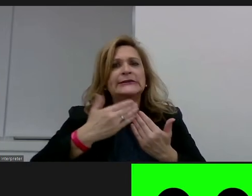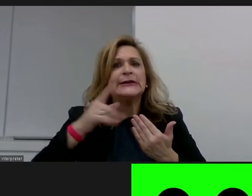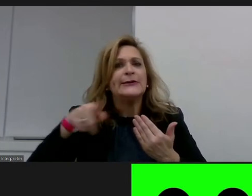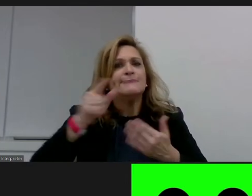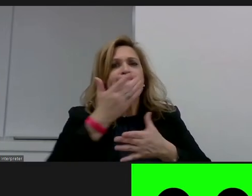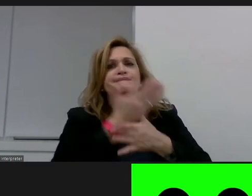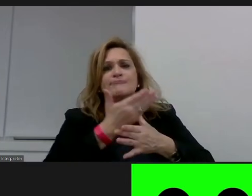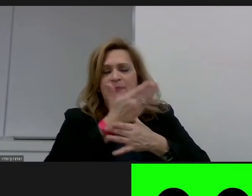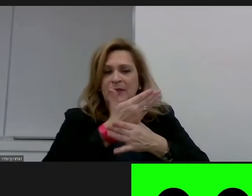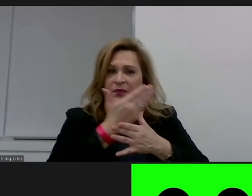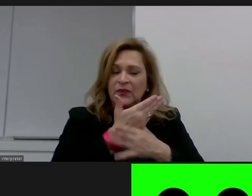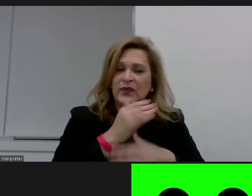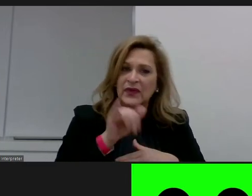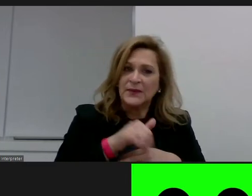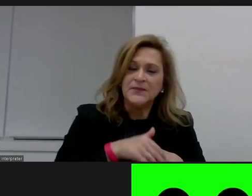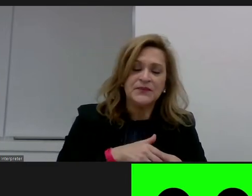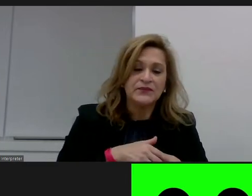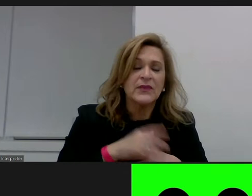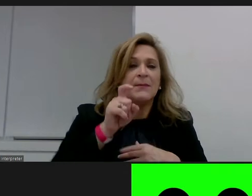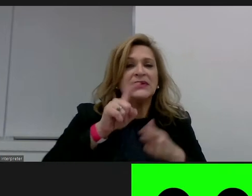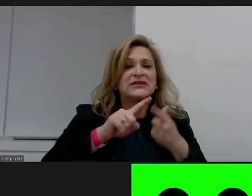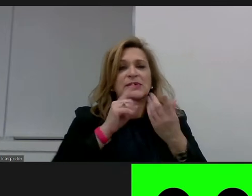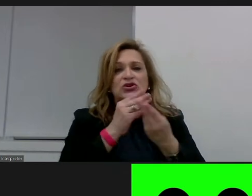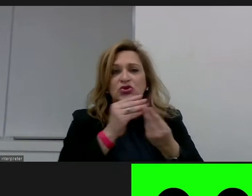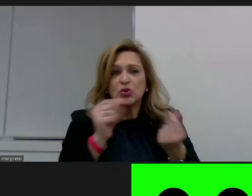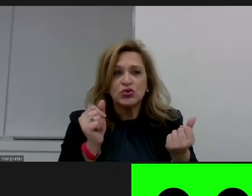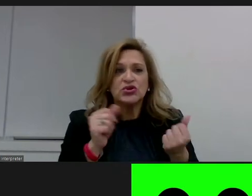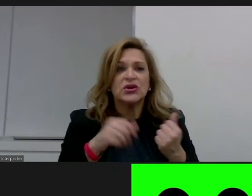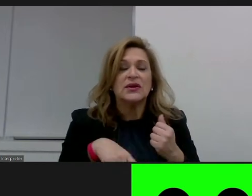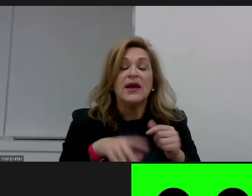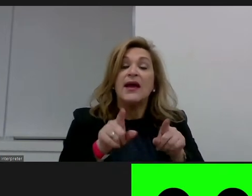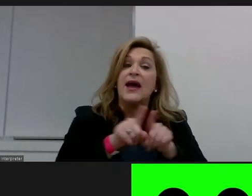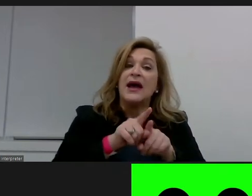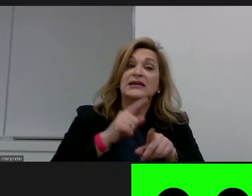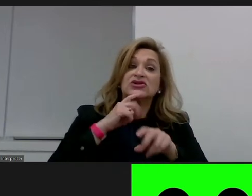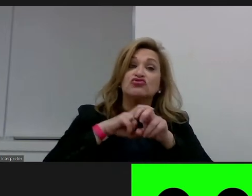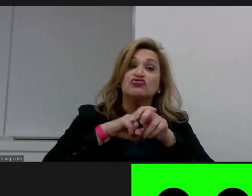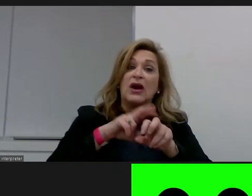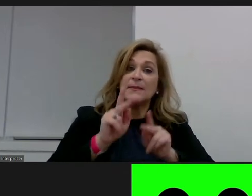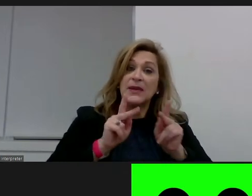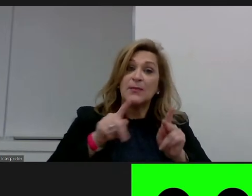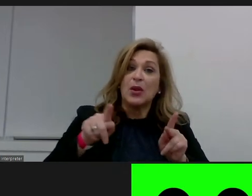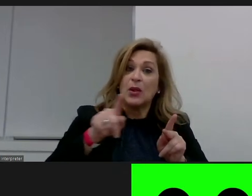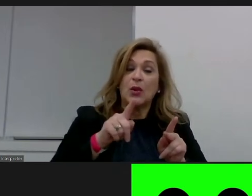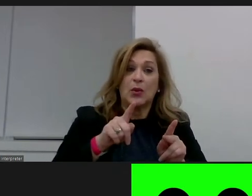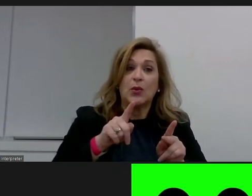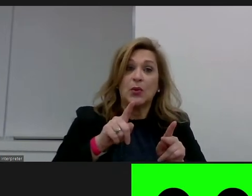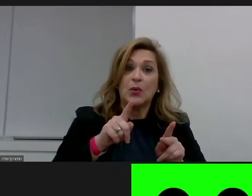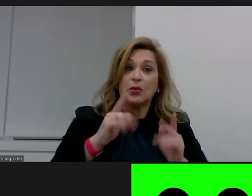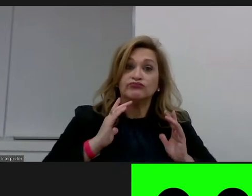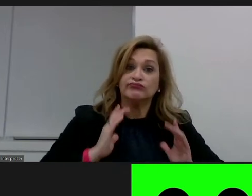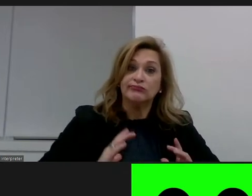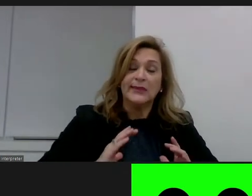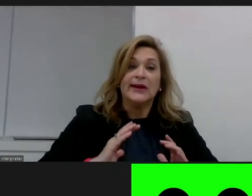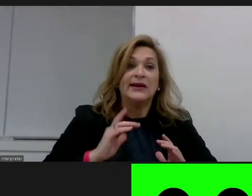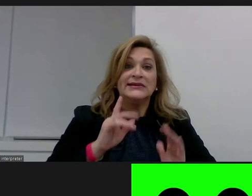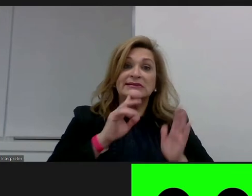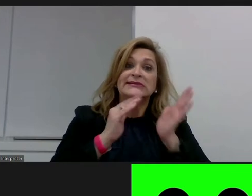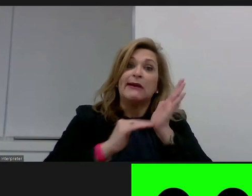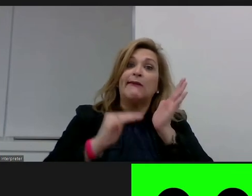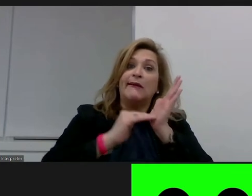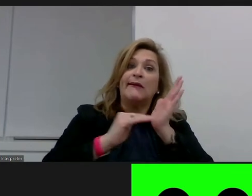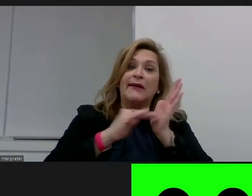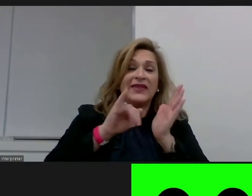to be some resolution. As these, the writing public is also resounding, is that this is